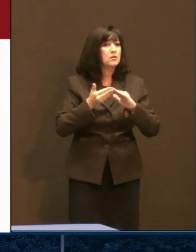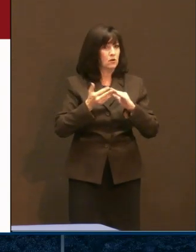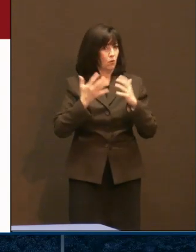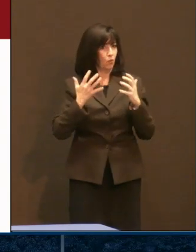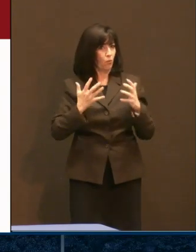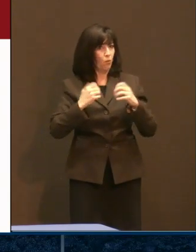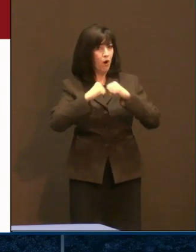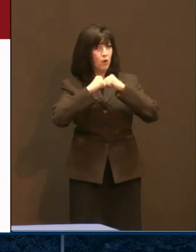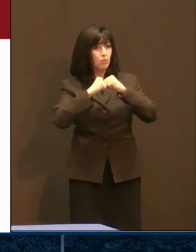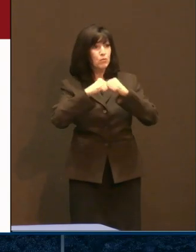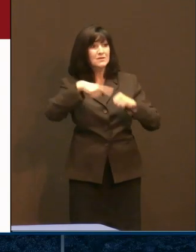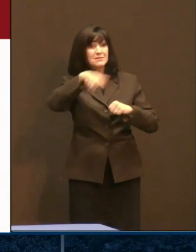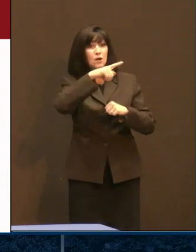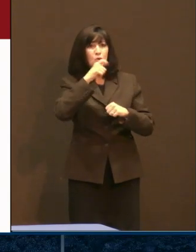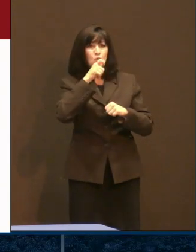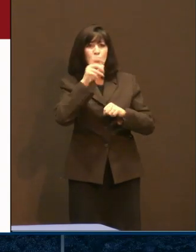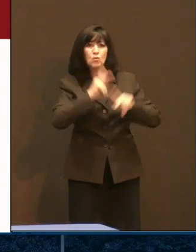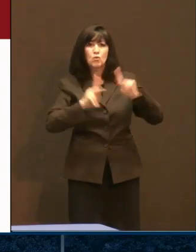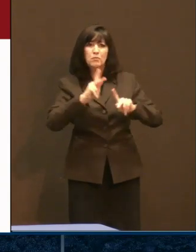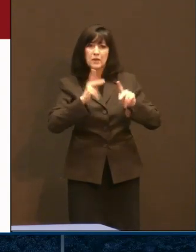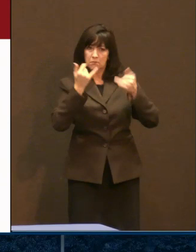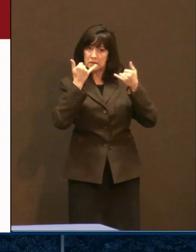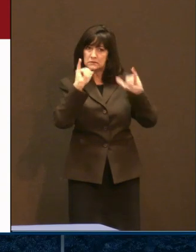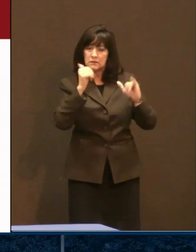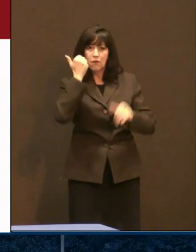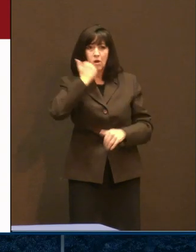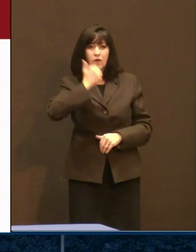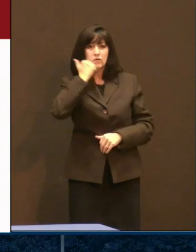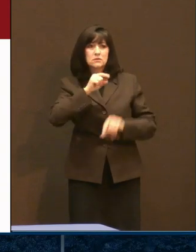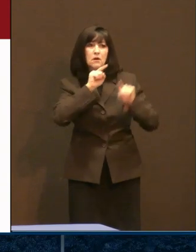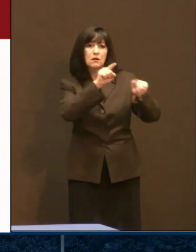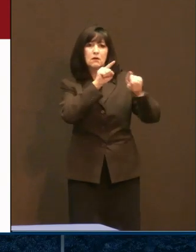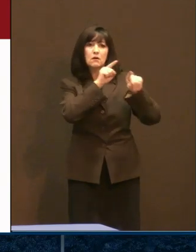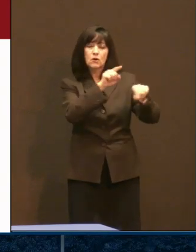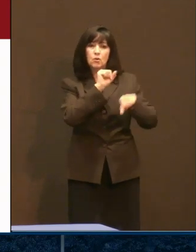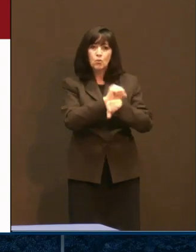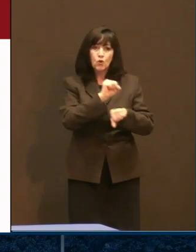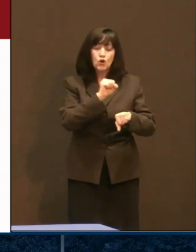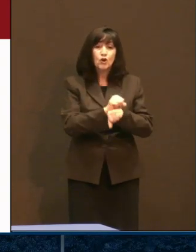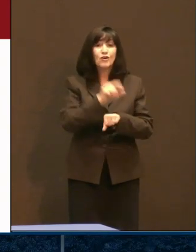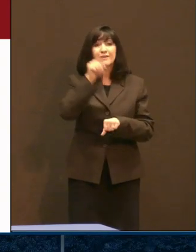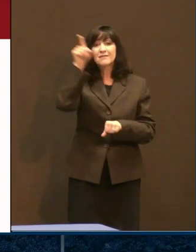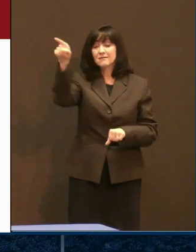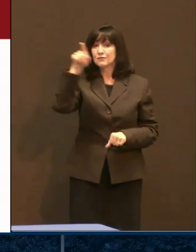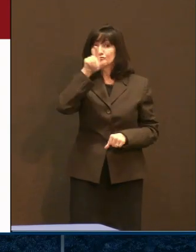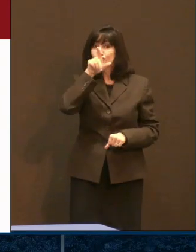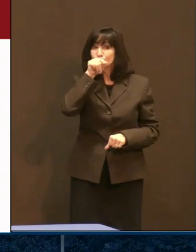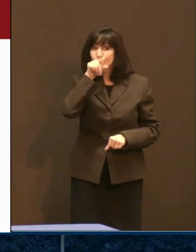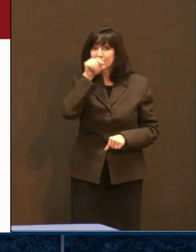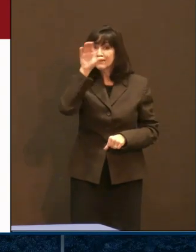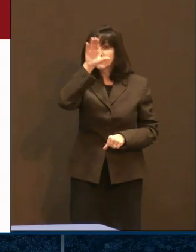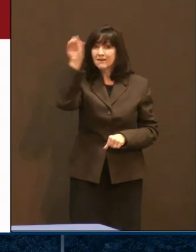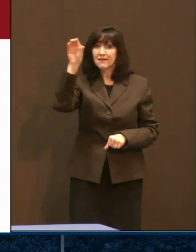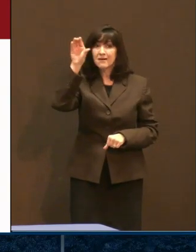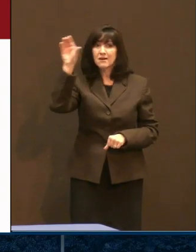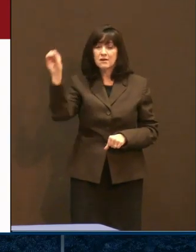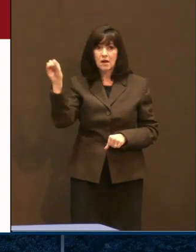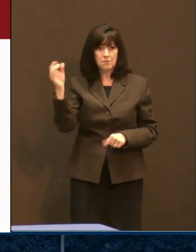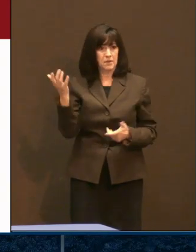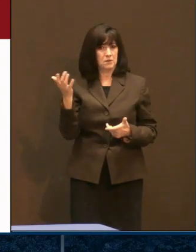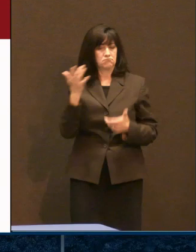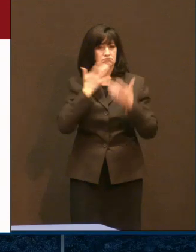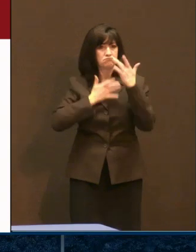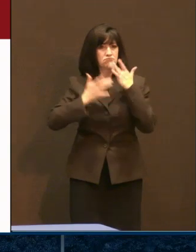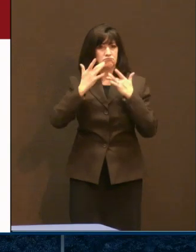essential for our national food chain in terms of poultry and the processing plants there, and hopefully getting closer